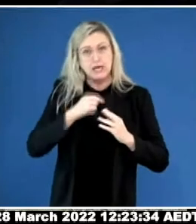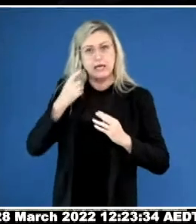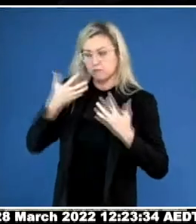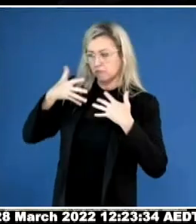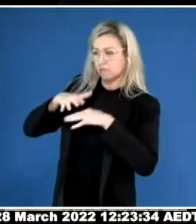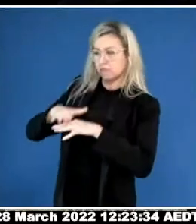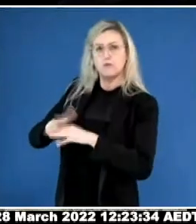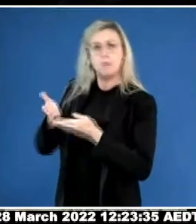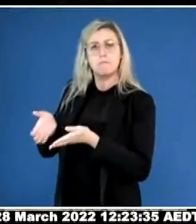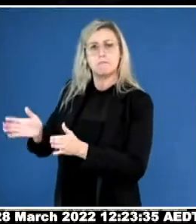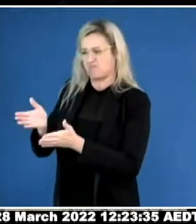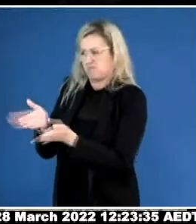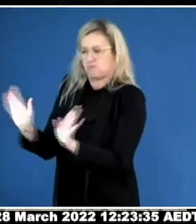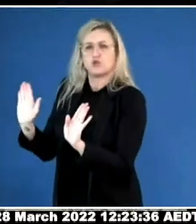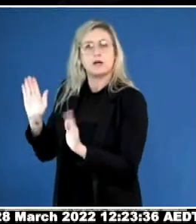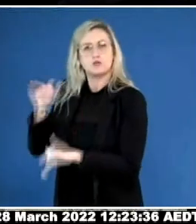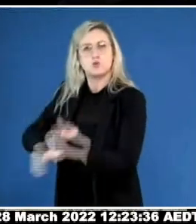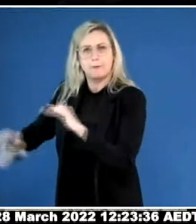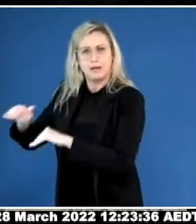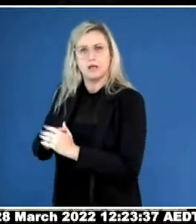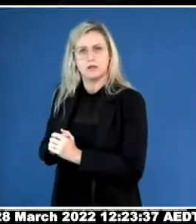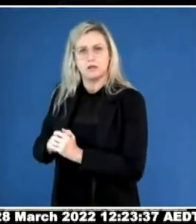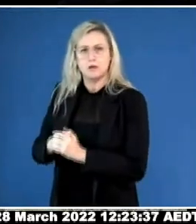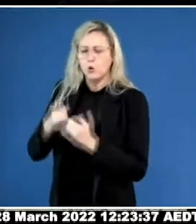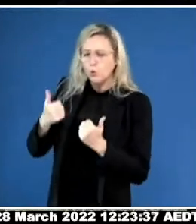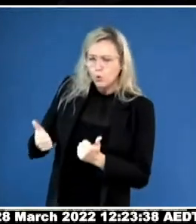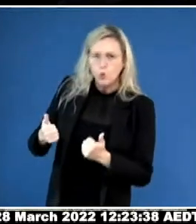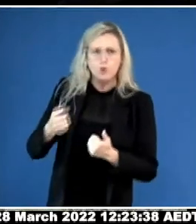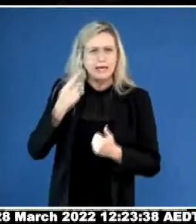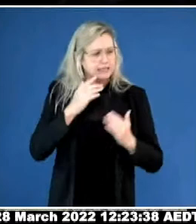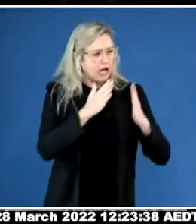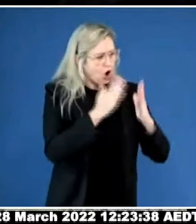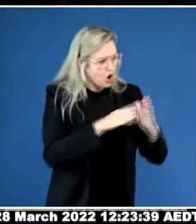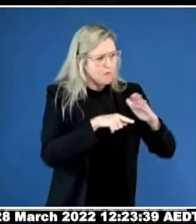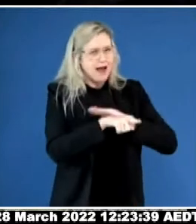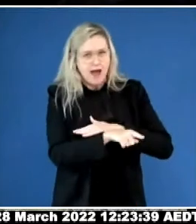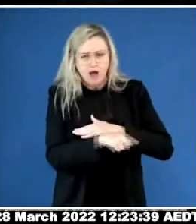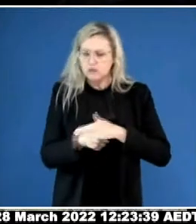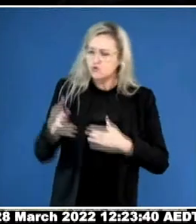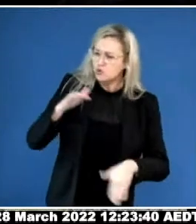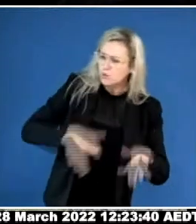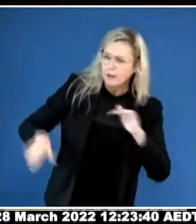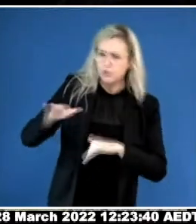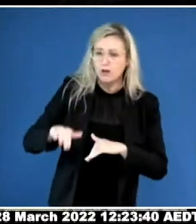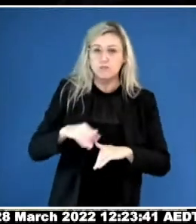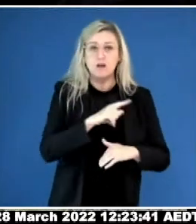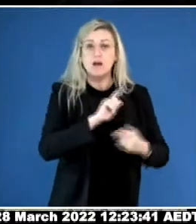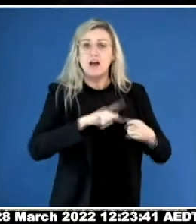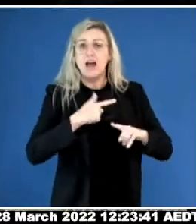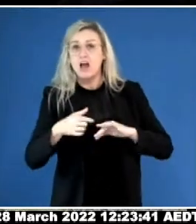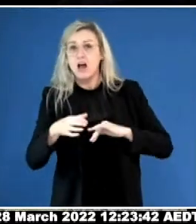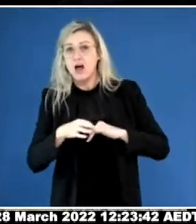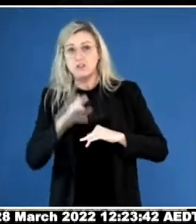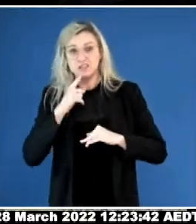was intense. It was away from the home. It was an environment where he was comfortable for me to go into. Mm. So I was able to go there on my